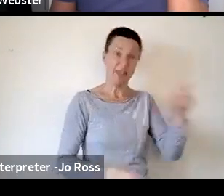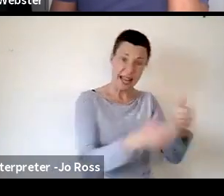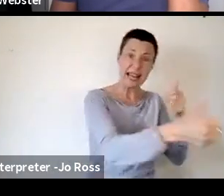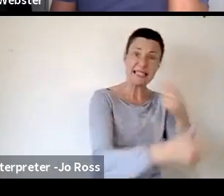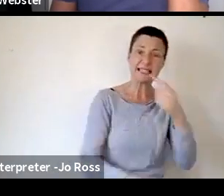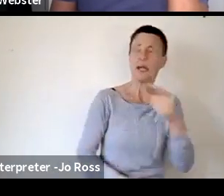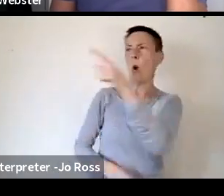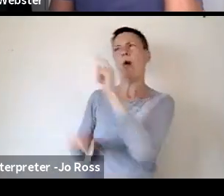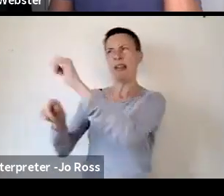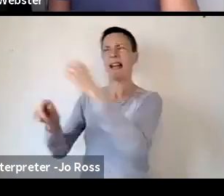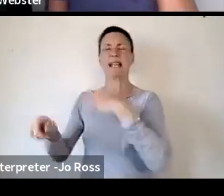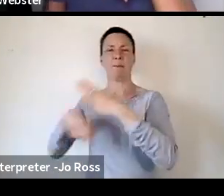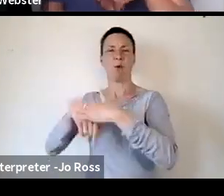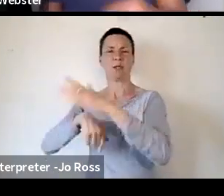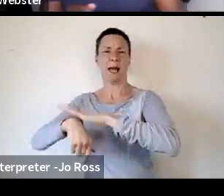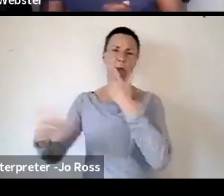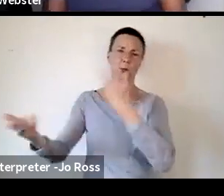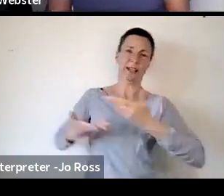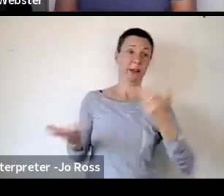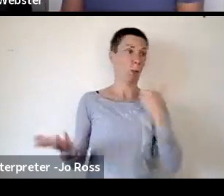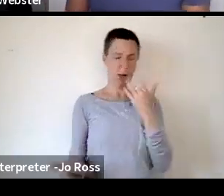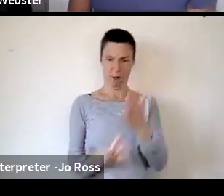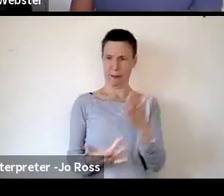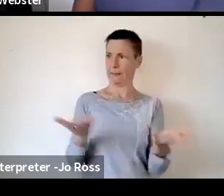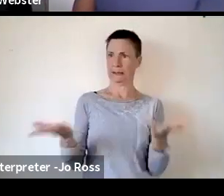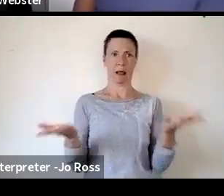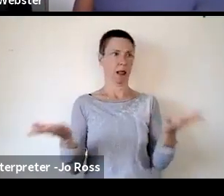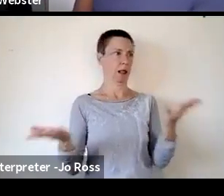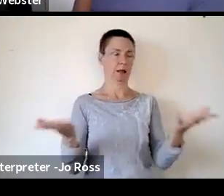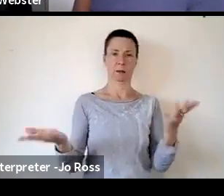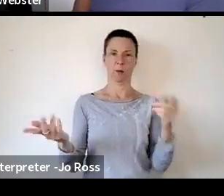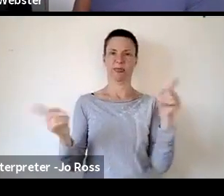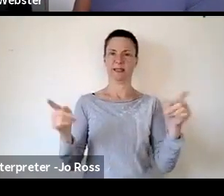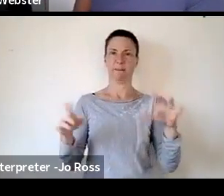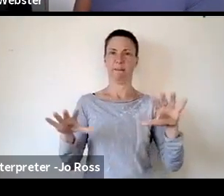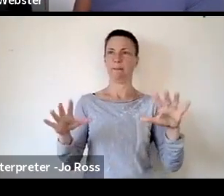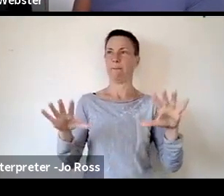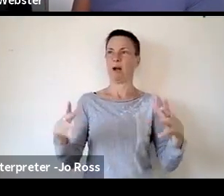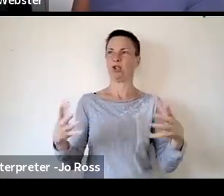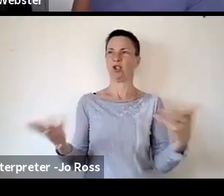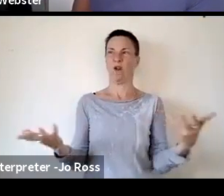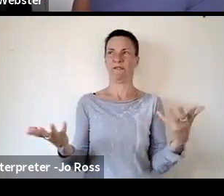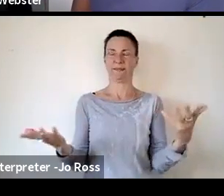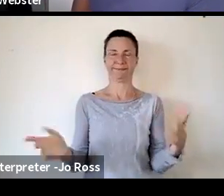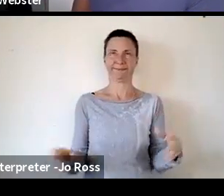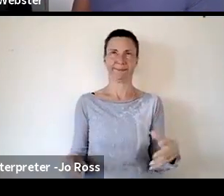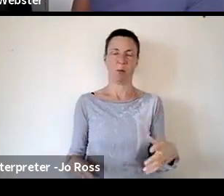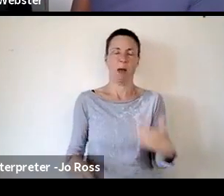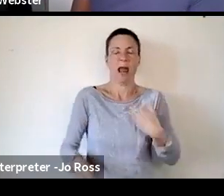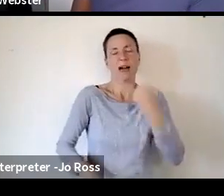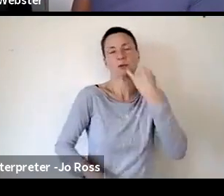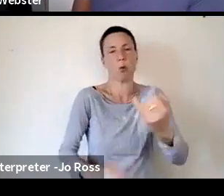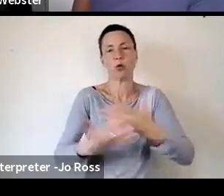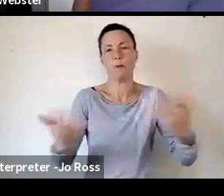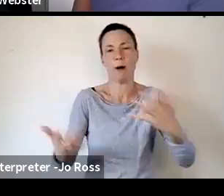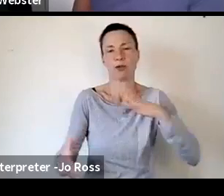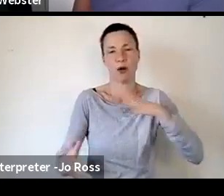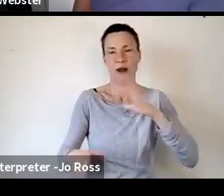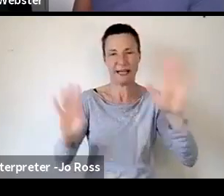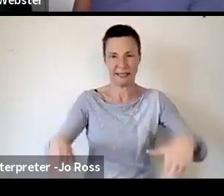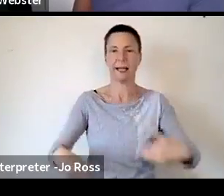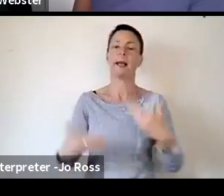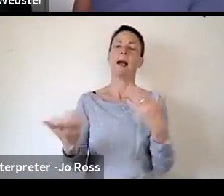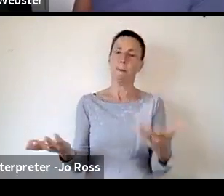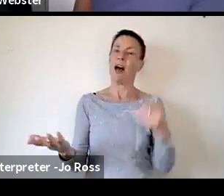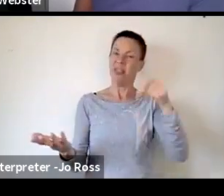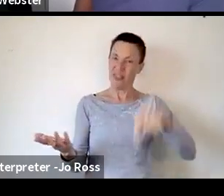us more time. And here we are stuck in the middle with this bunch of, no, I'm not going to say I've sworn too much anyway, but it's that's the situation